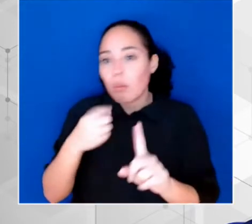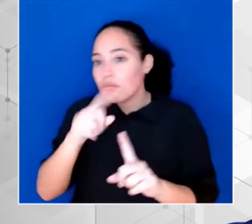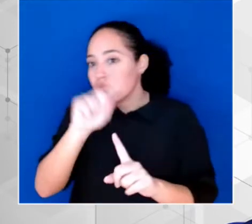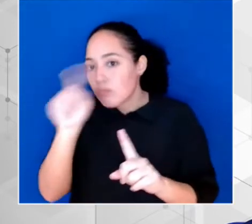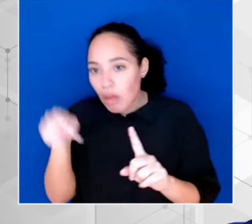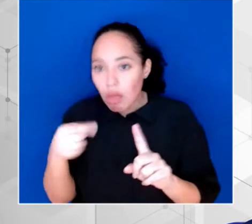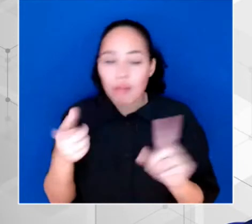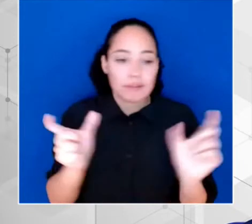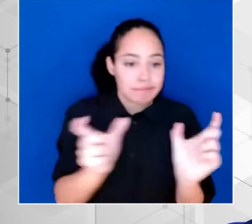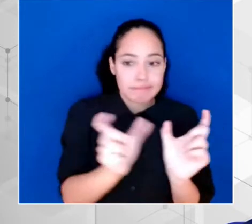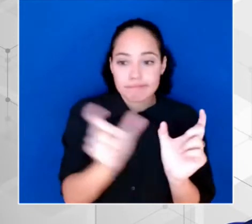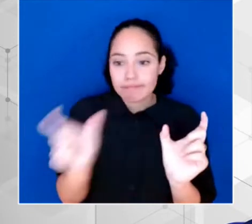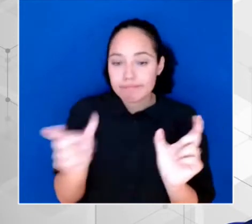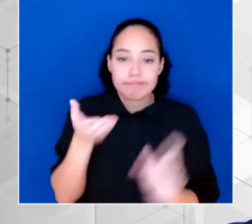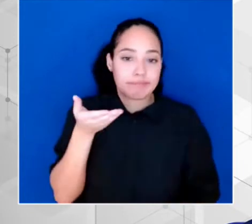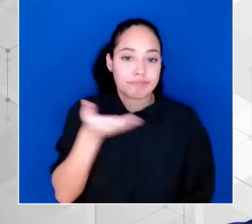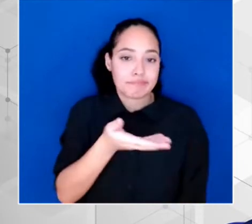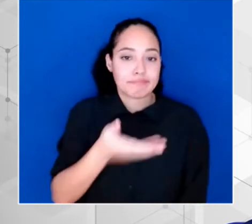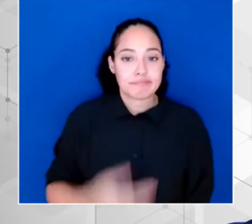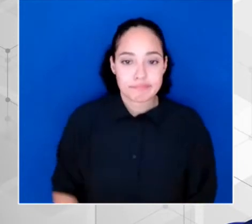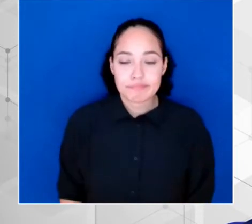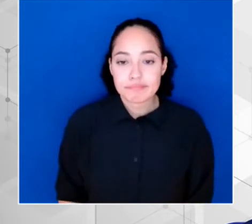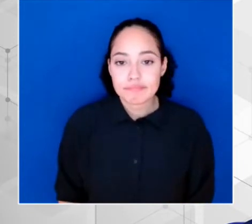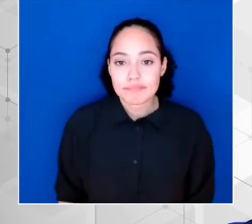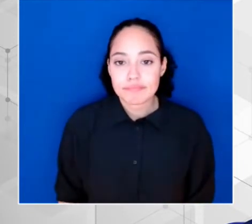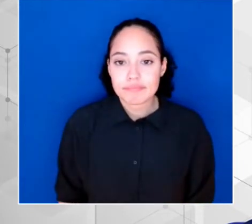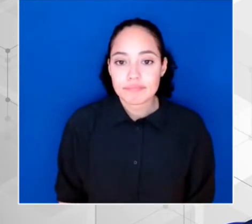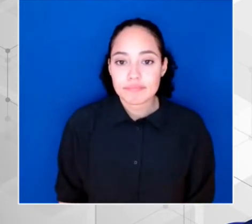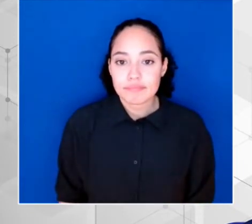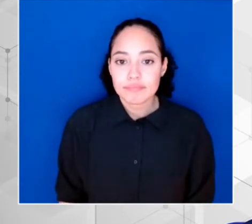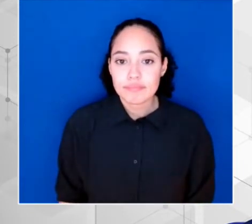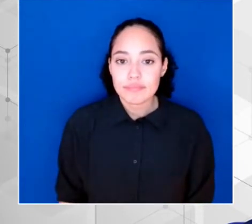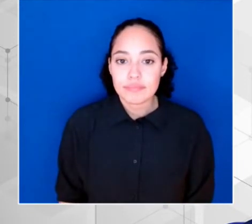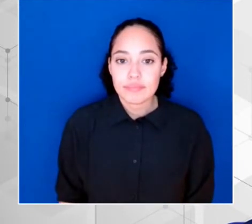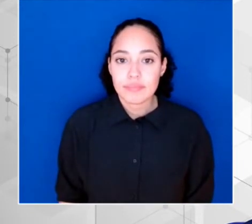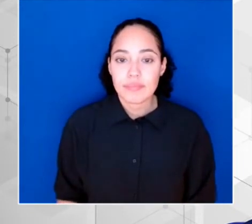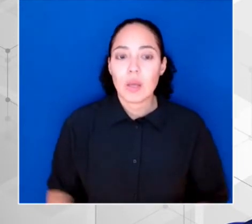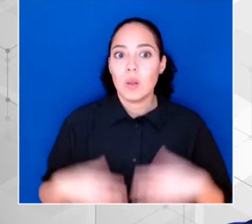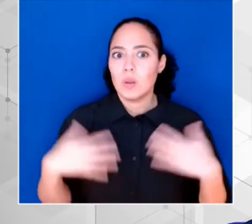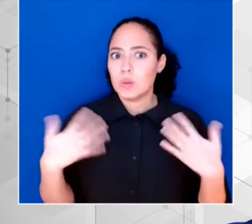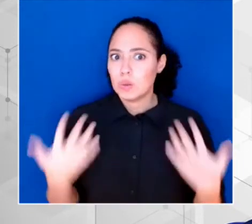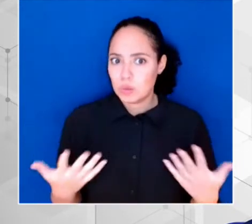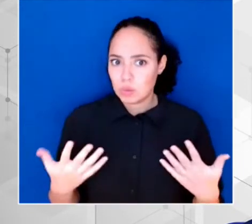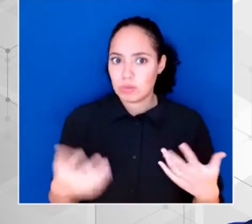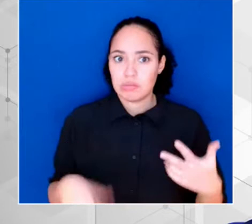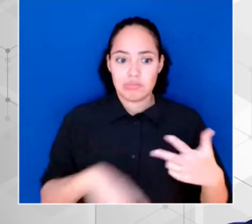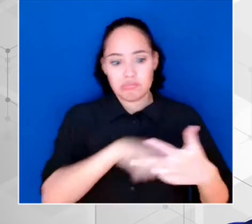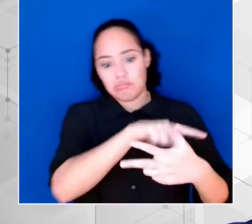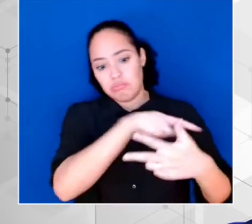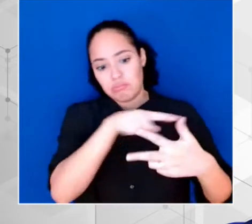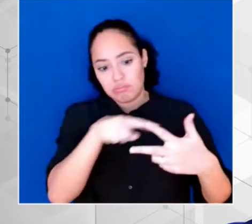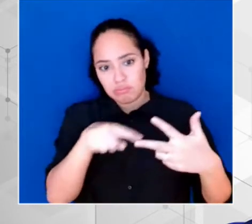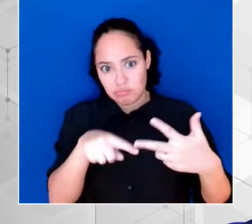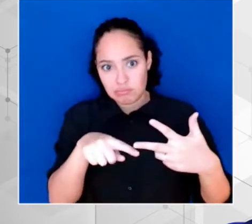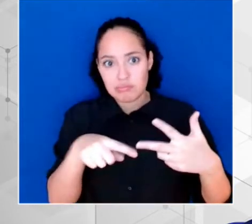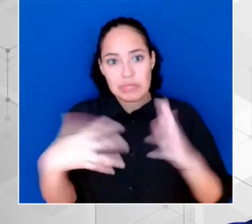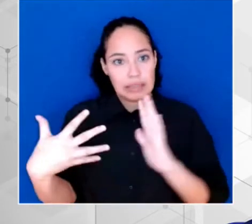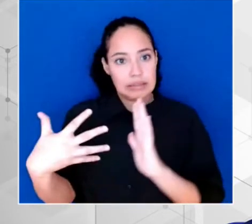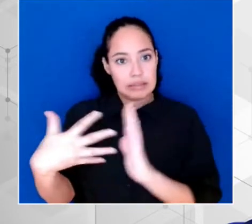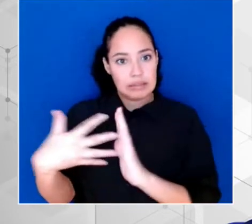Yeah. So how can we use all these automate tests and the unit test